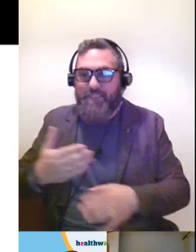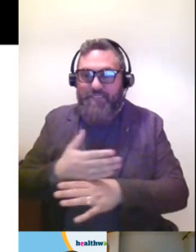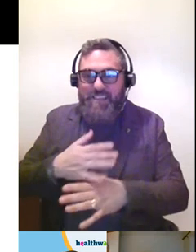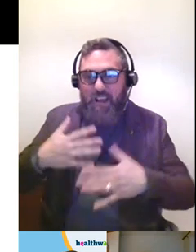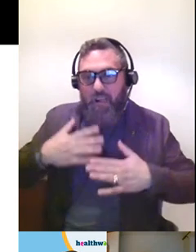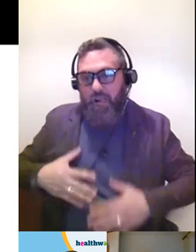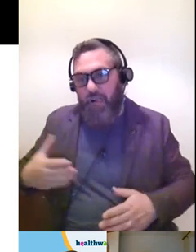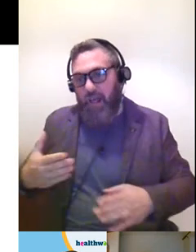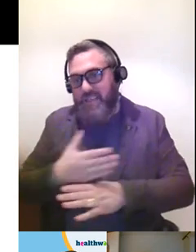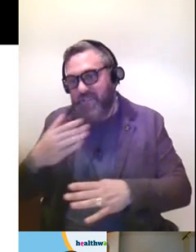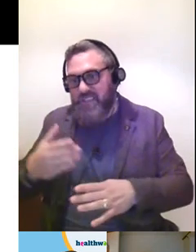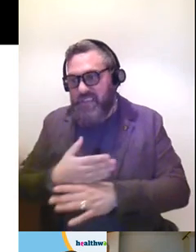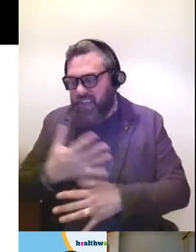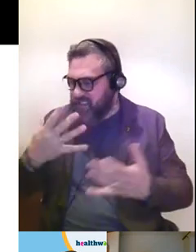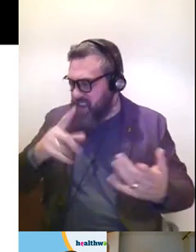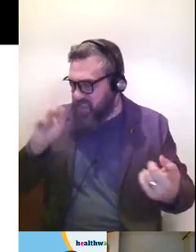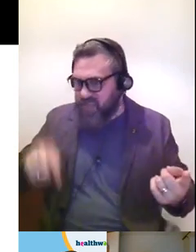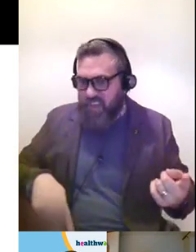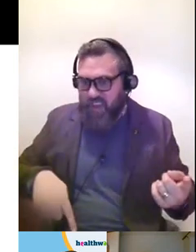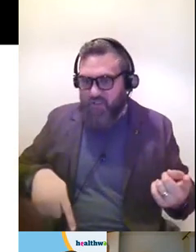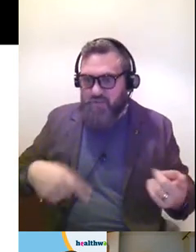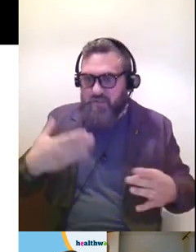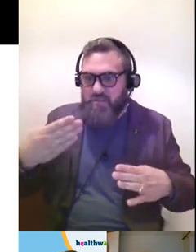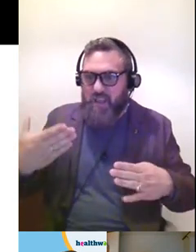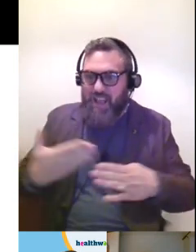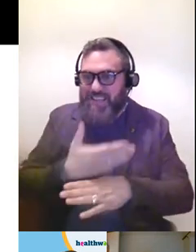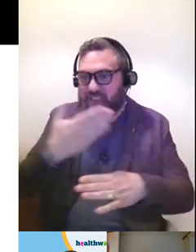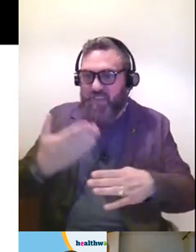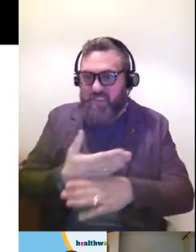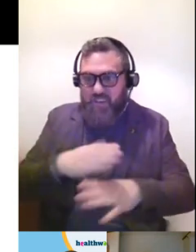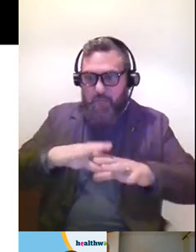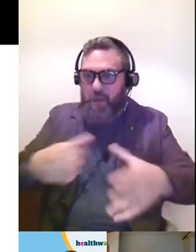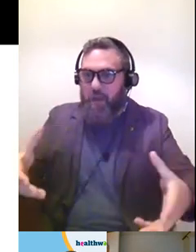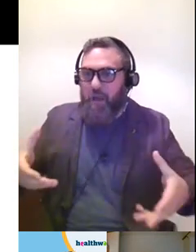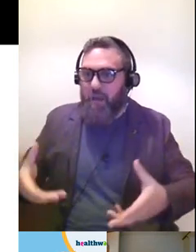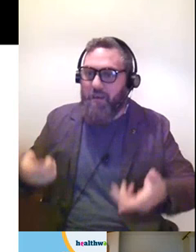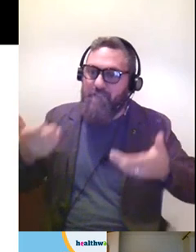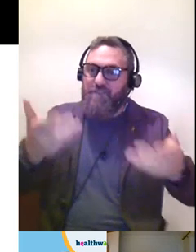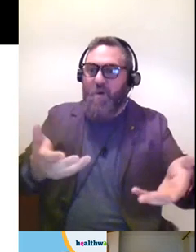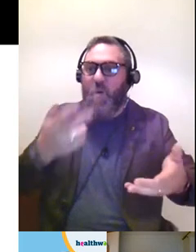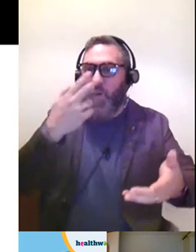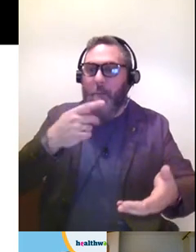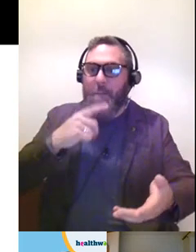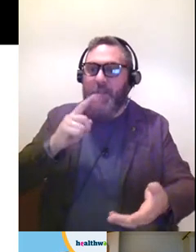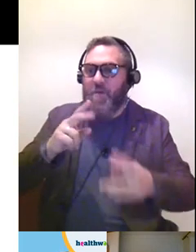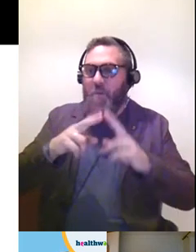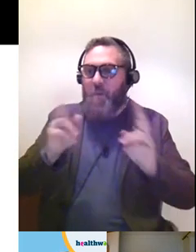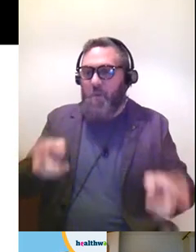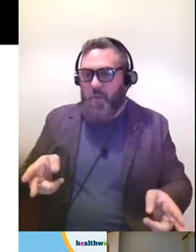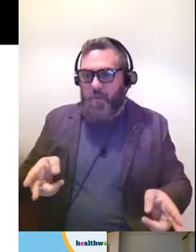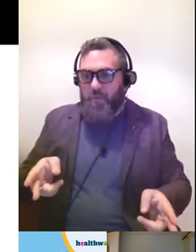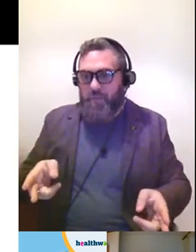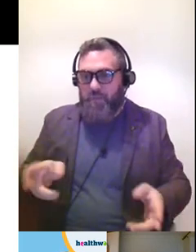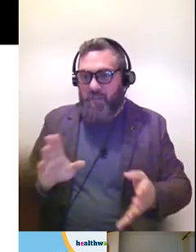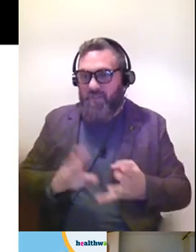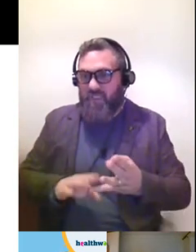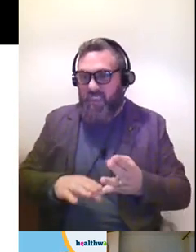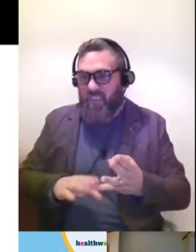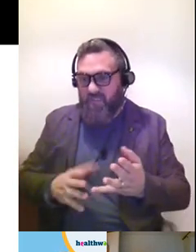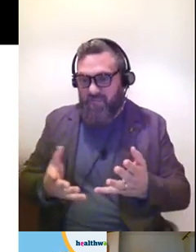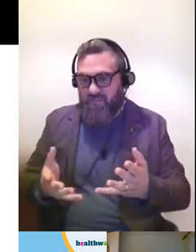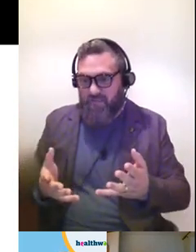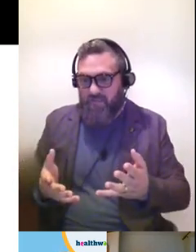public health team, 10,000 activity packs going into old folks' homes. And then theme five, access to services. I think the links